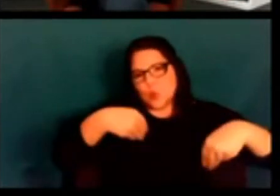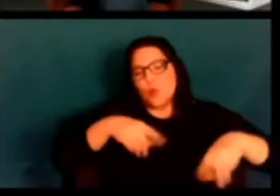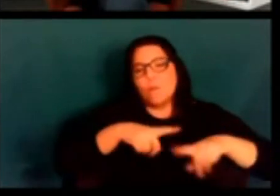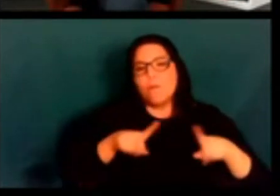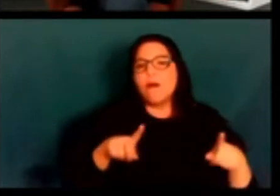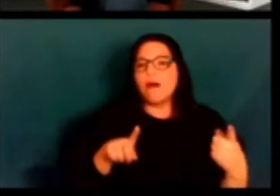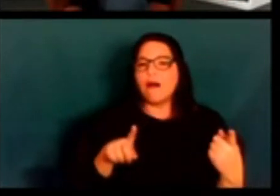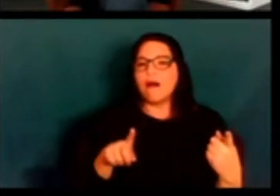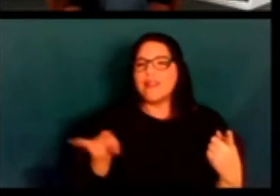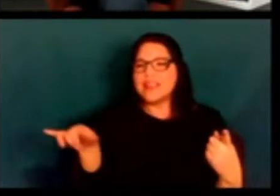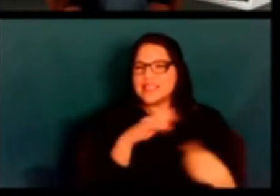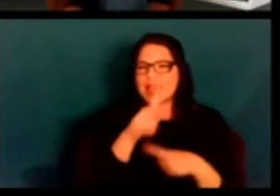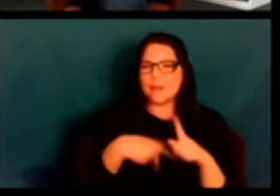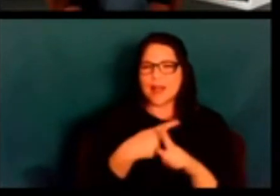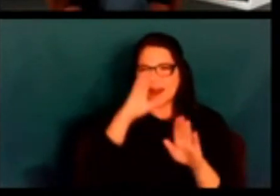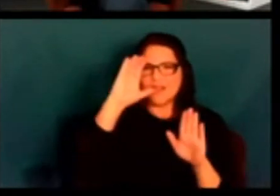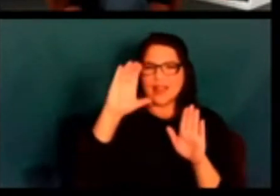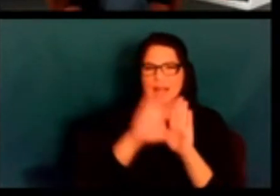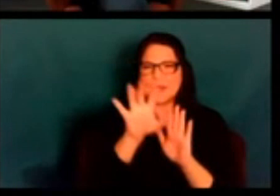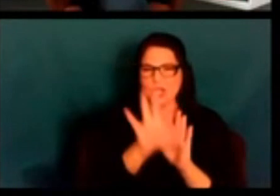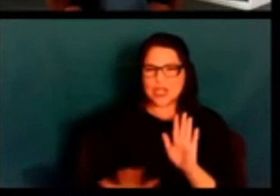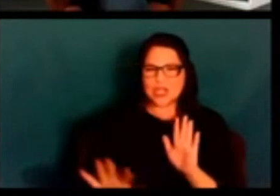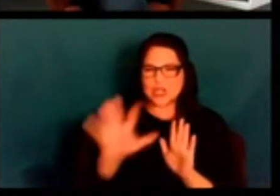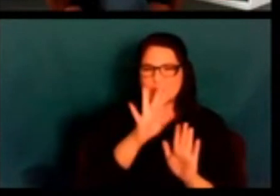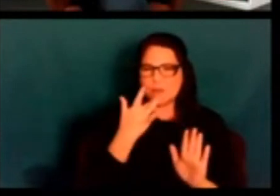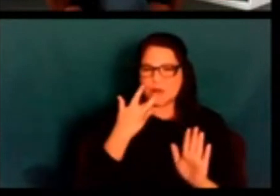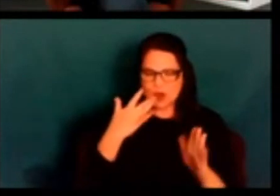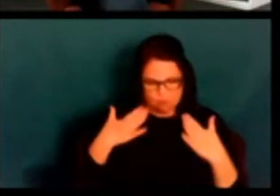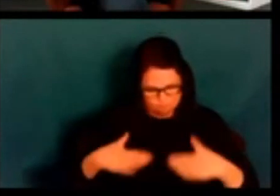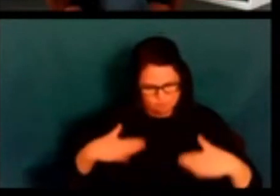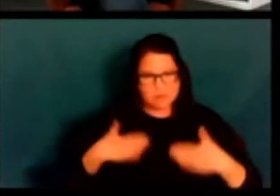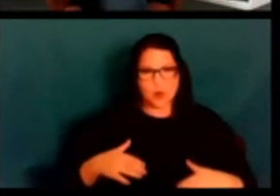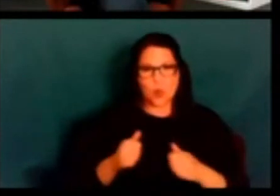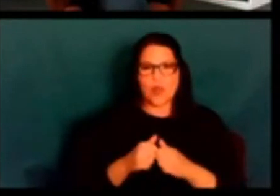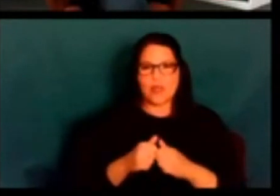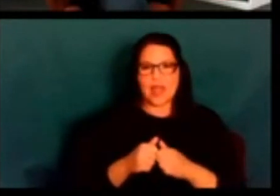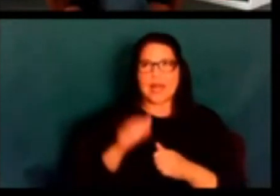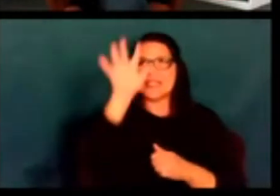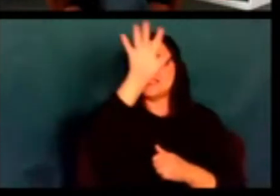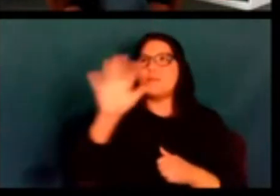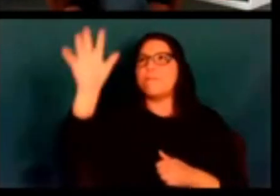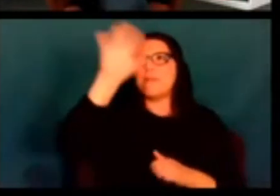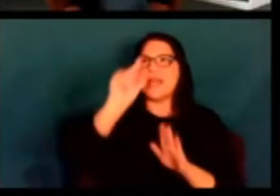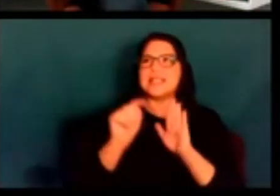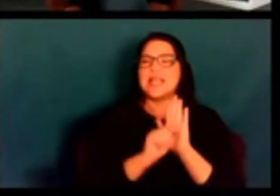had the same kind of images that I wanted to portray in this space age. I've been waiting on the 21st century for a long